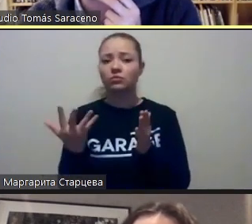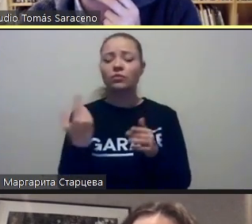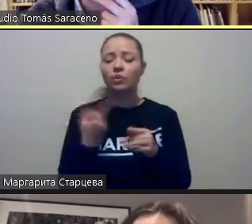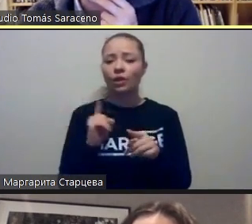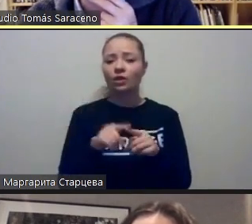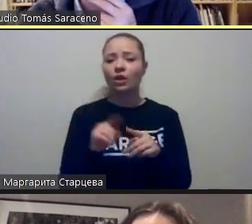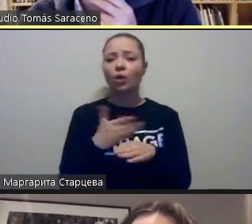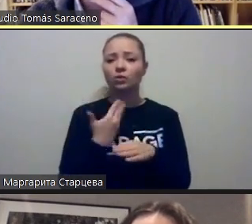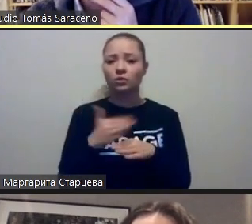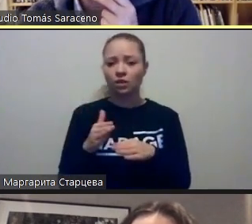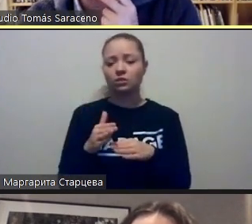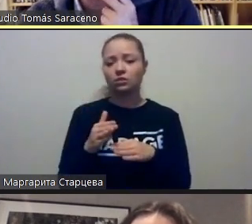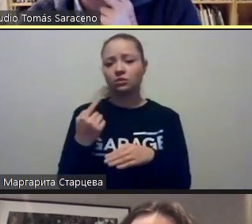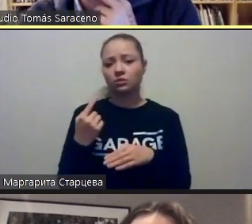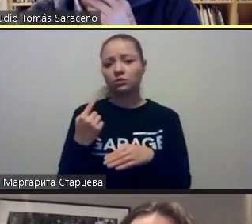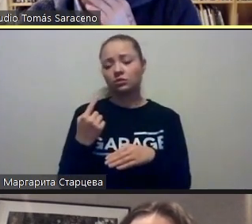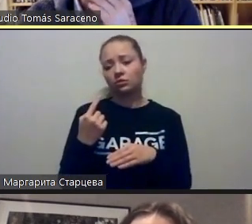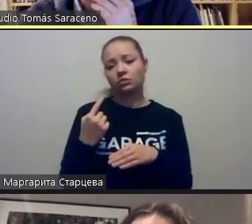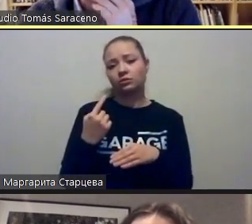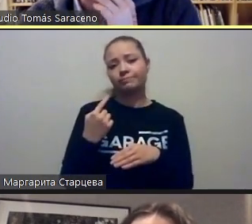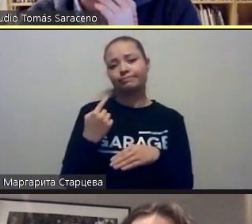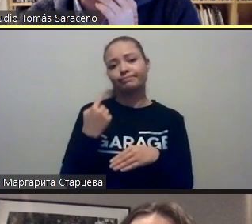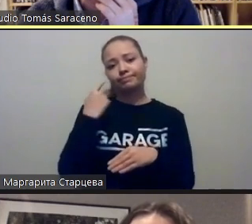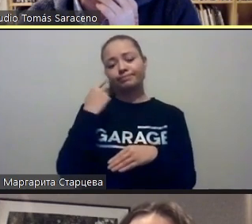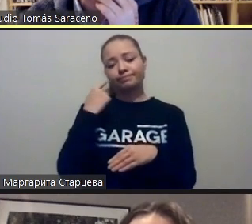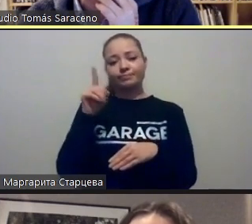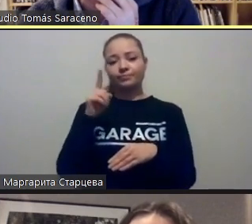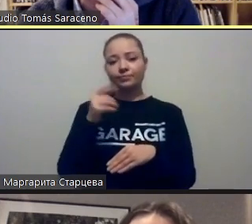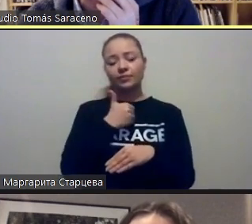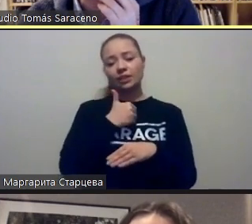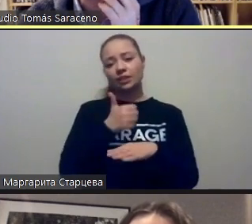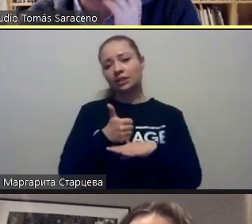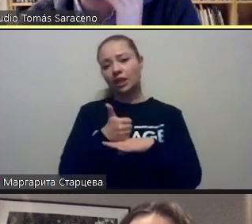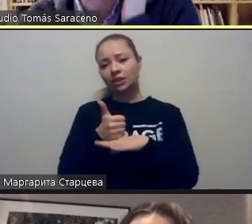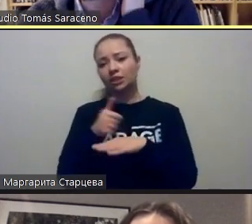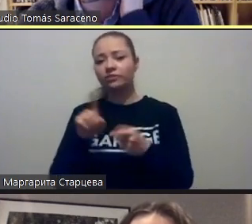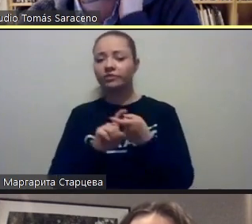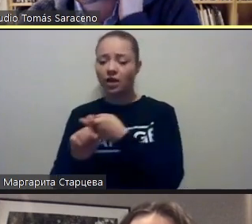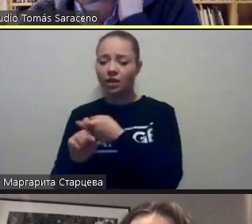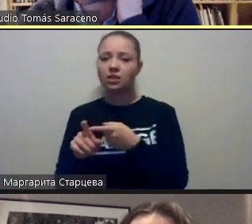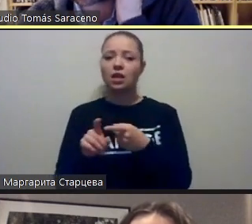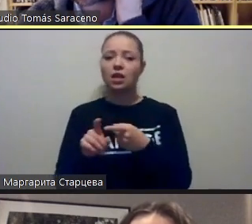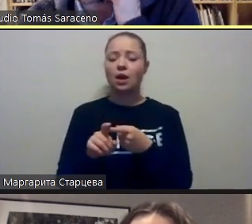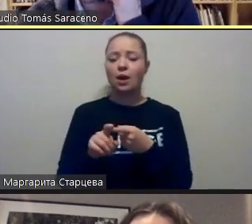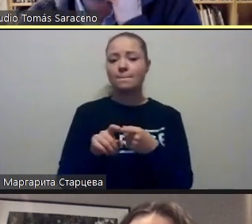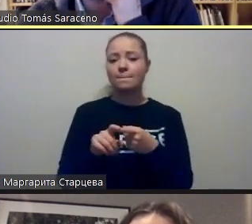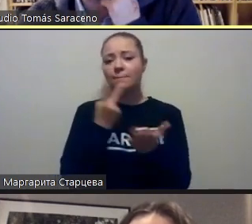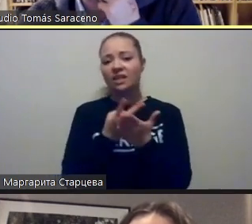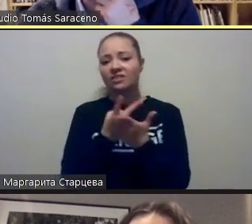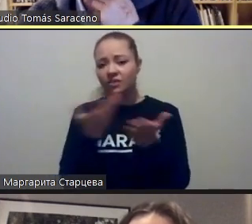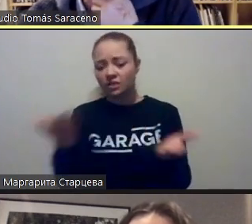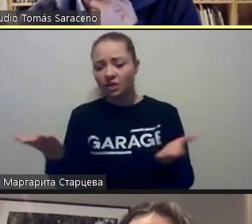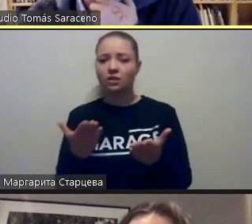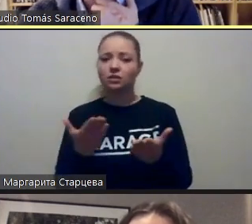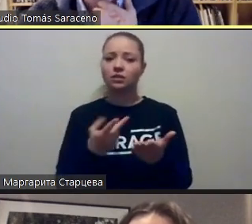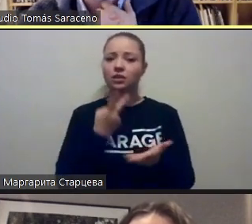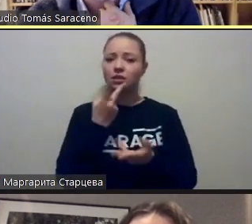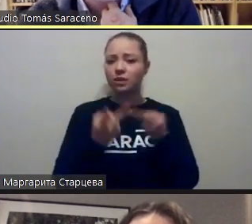manifestations and demonstrations around the cities have been used, as in Argentina,